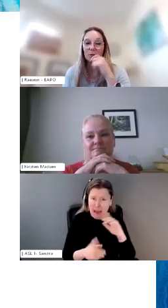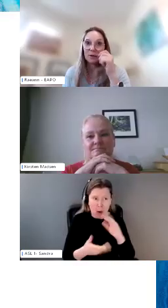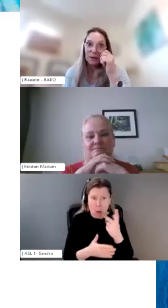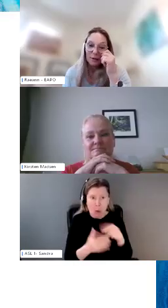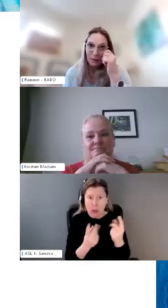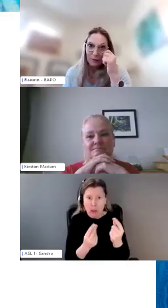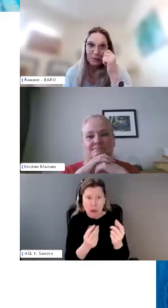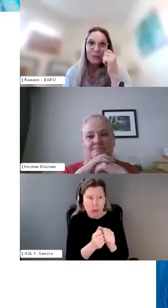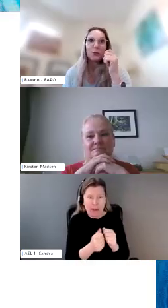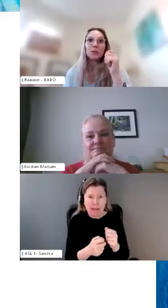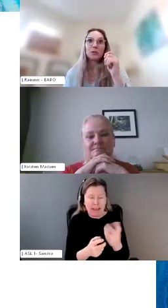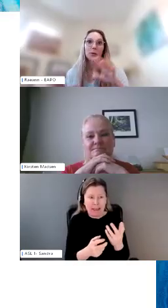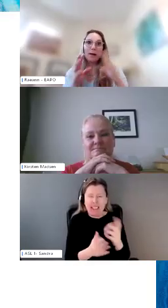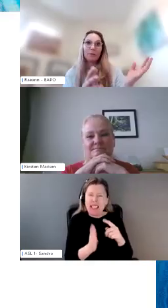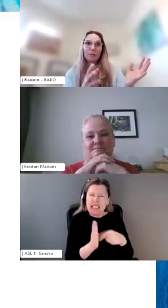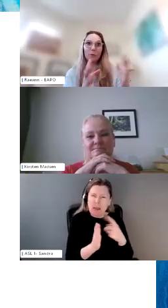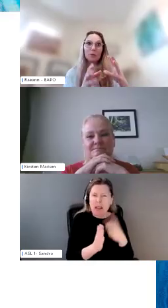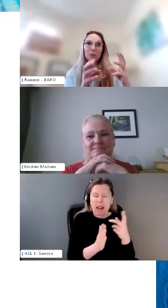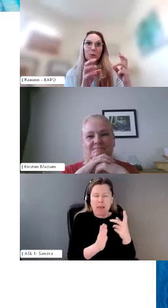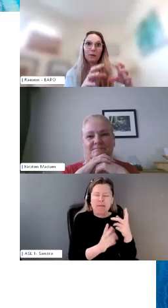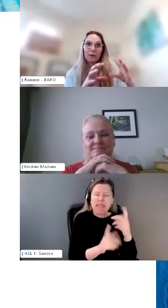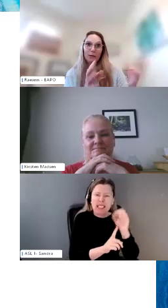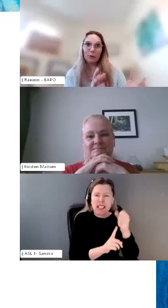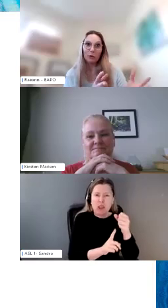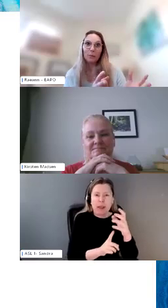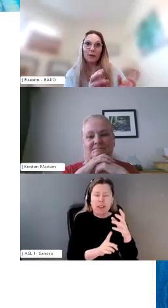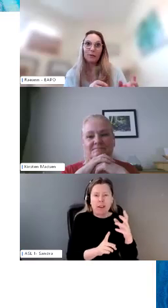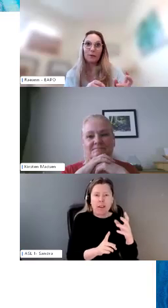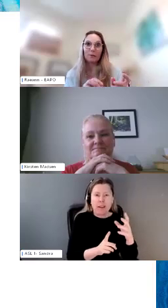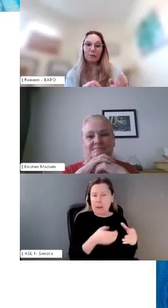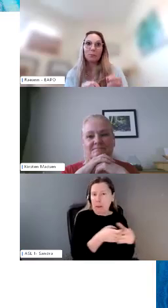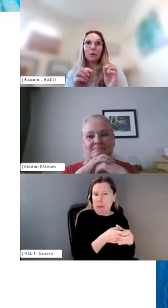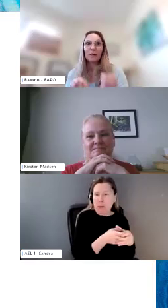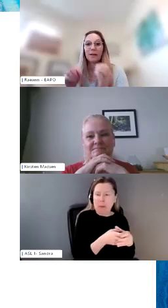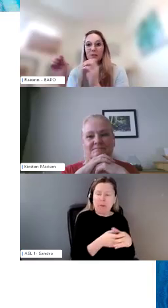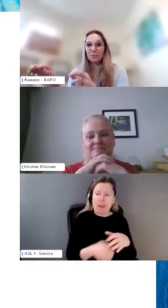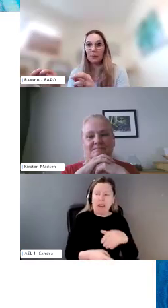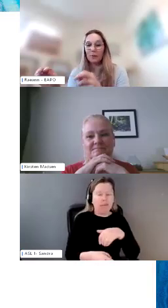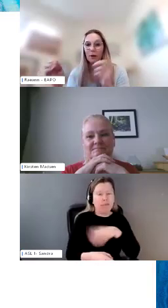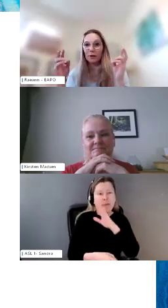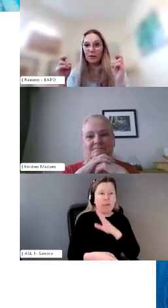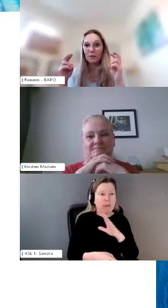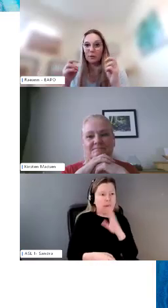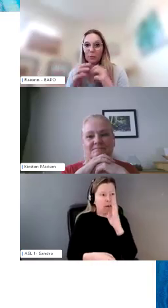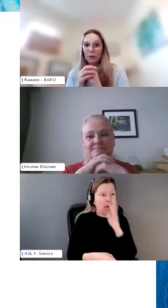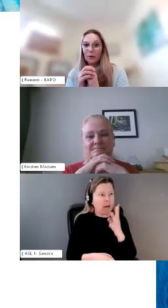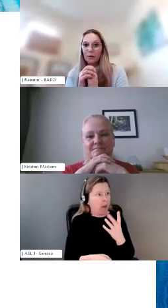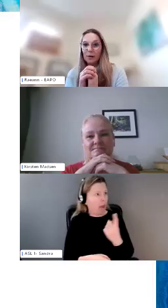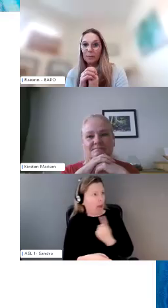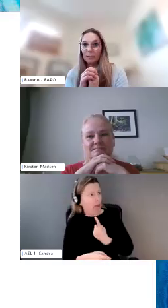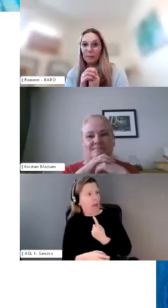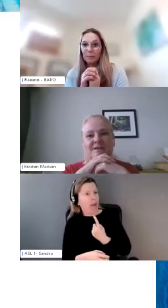some difficult situations where you have the person who are in that group and then they're bullying against the people that aren't in the